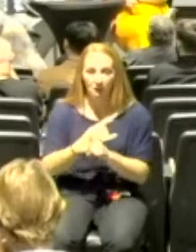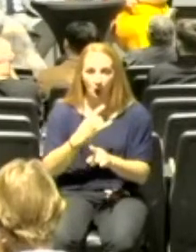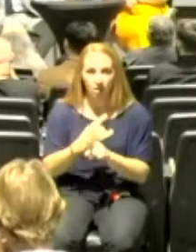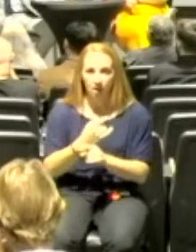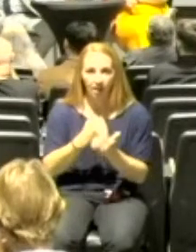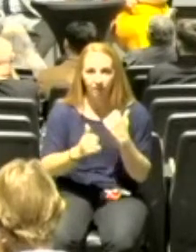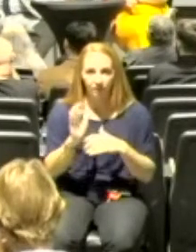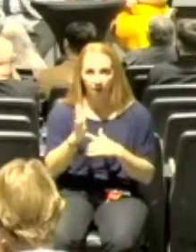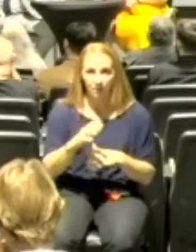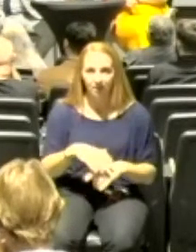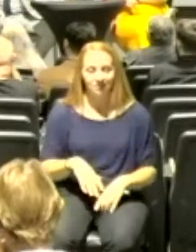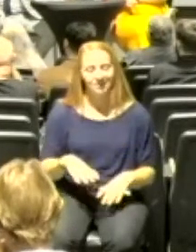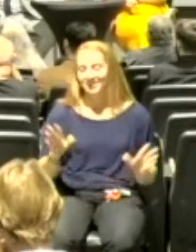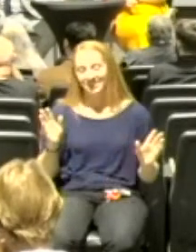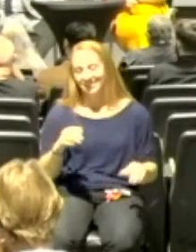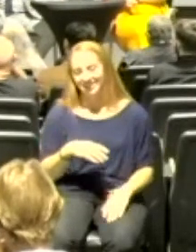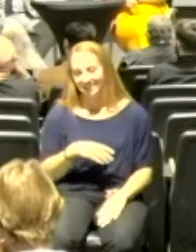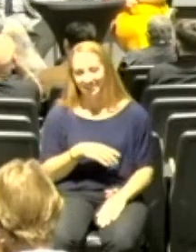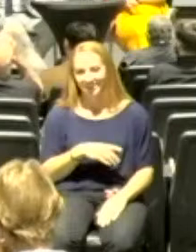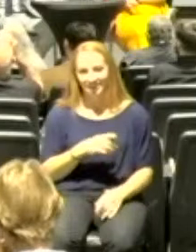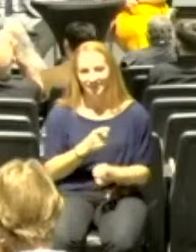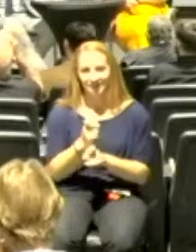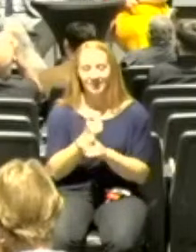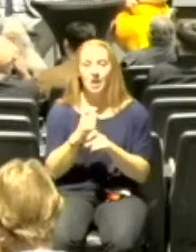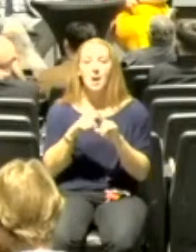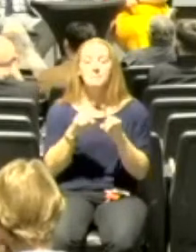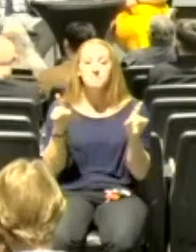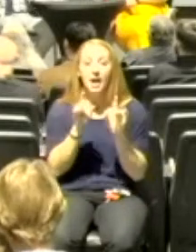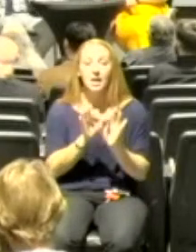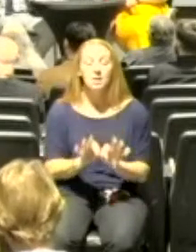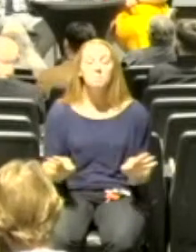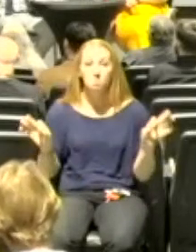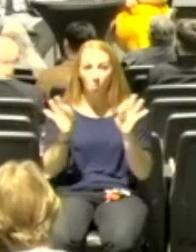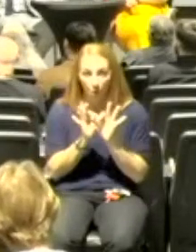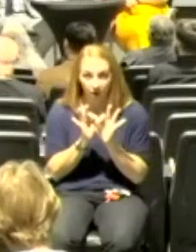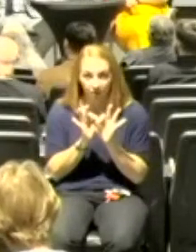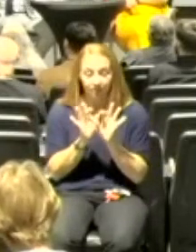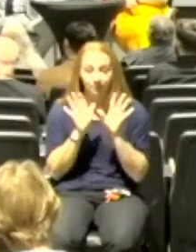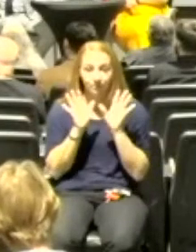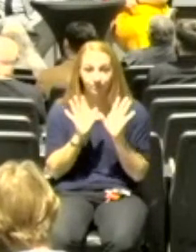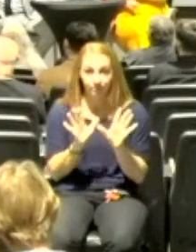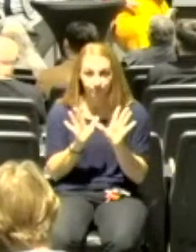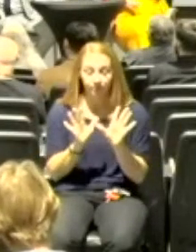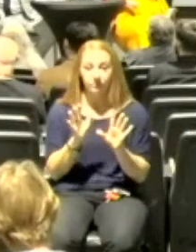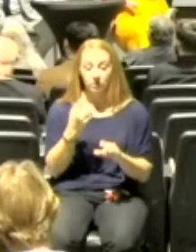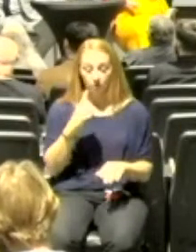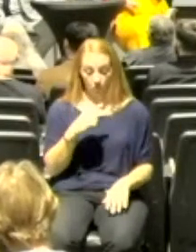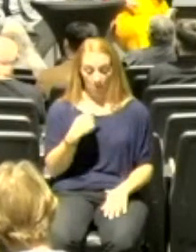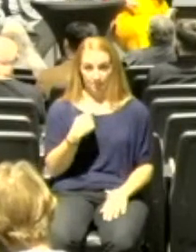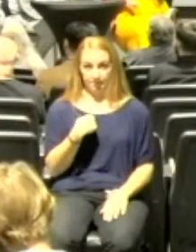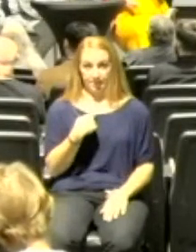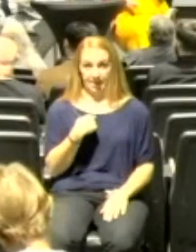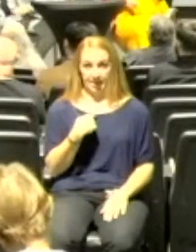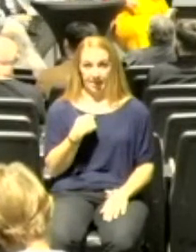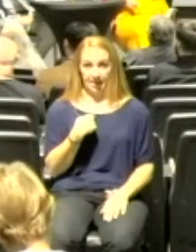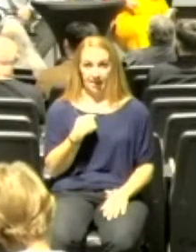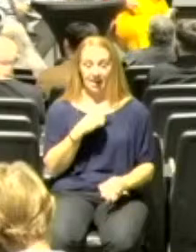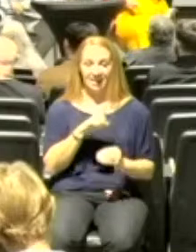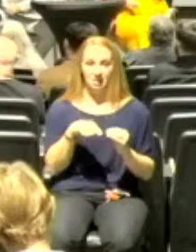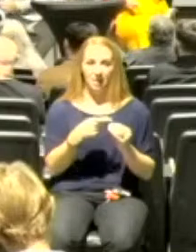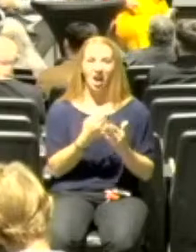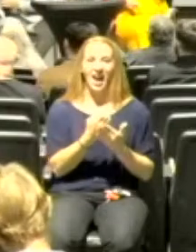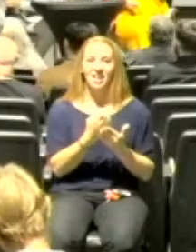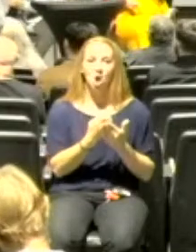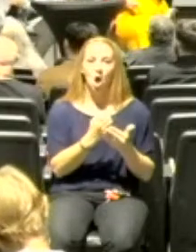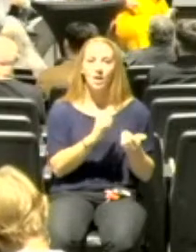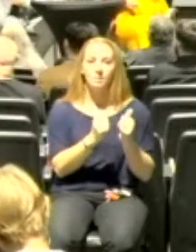I probably shouldn't have said that. But the important part about this is that for us, for me, it is about the economic